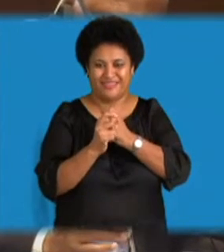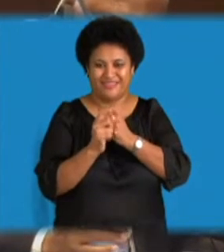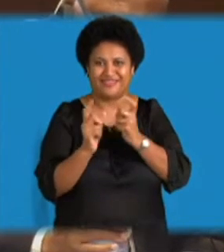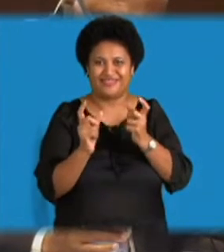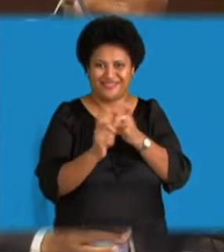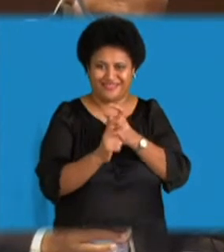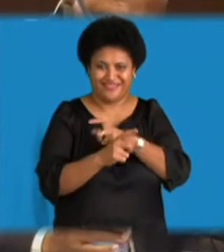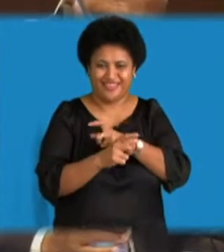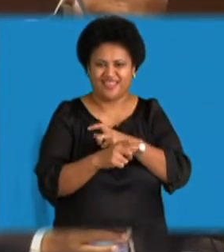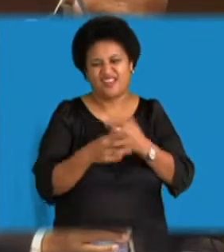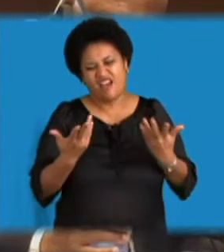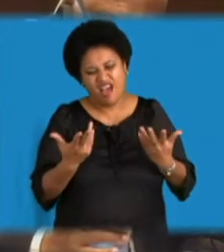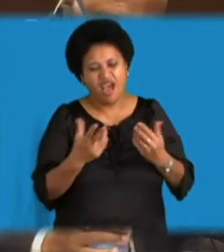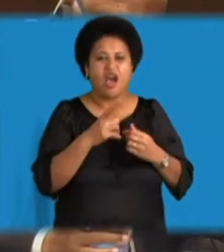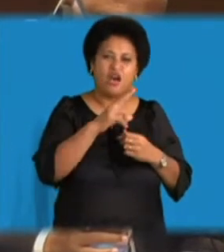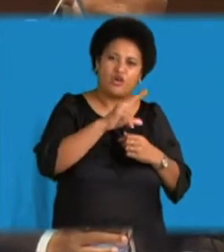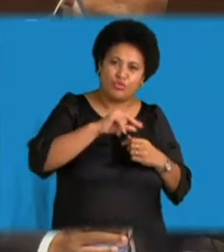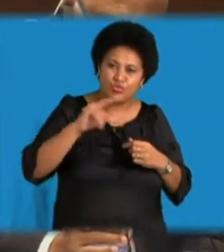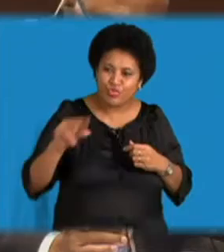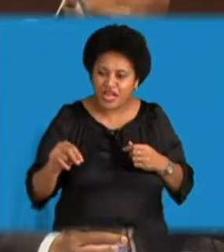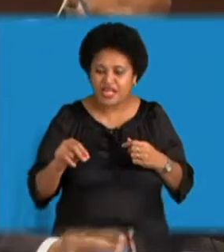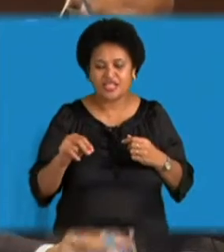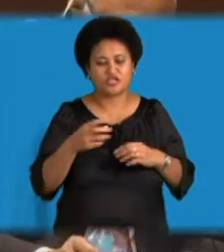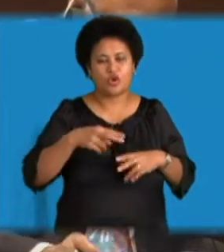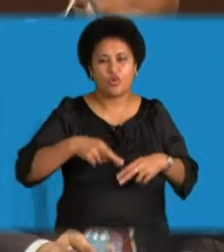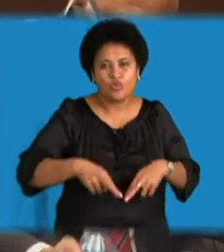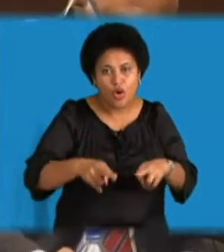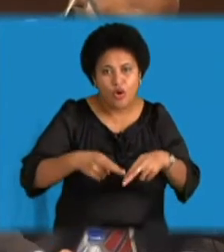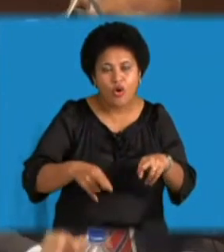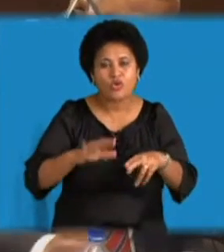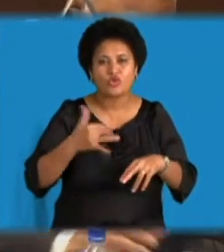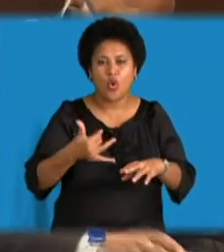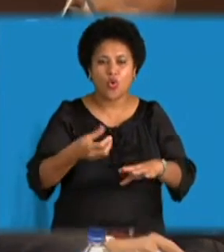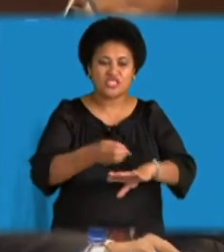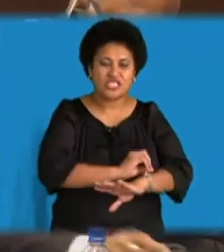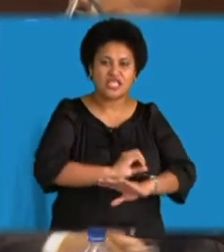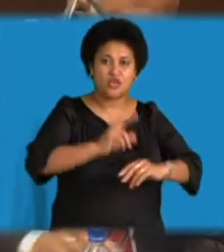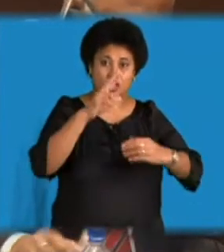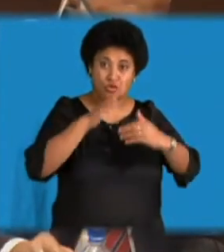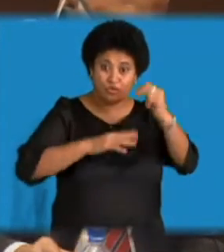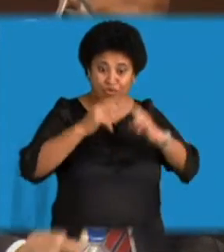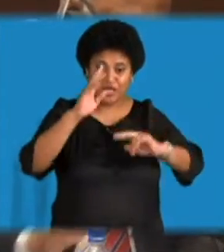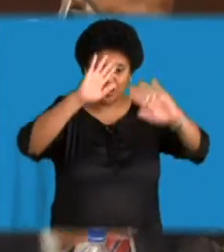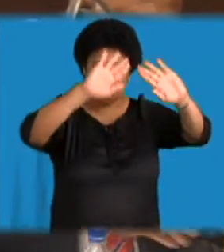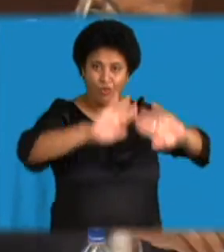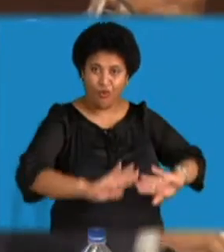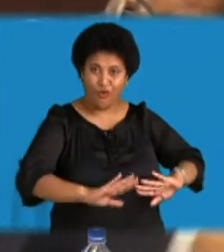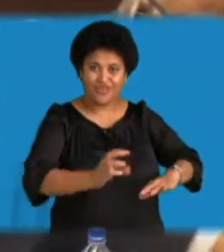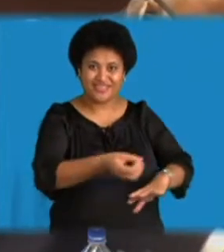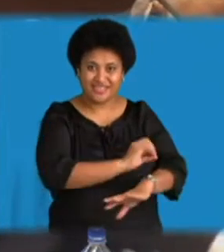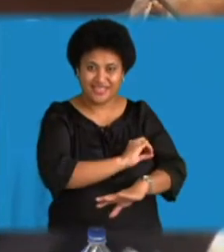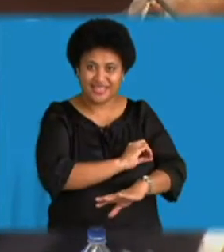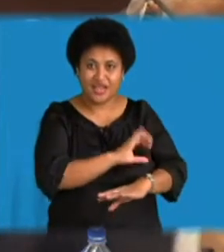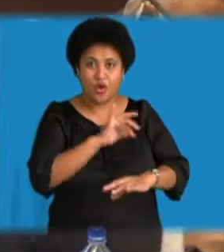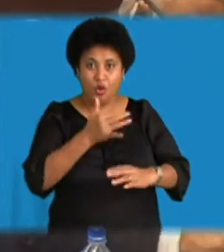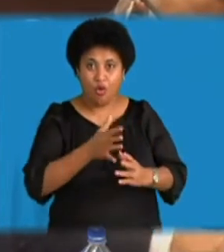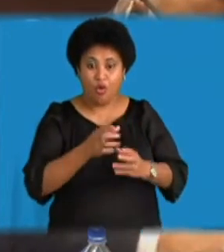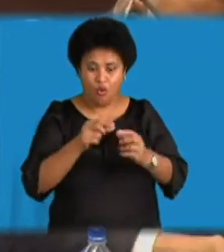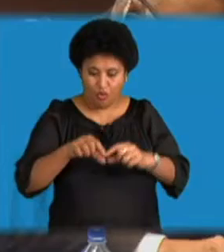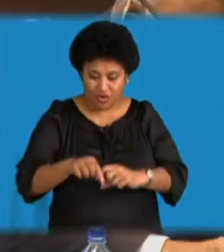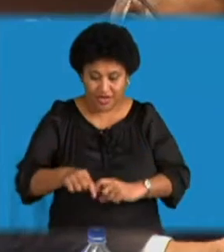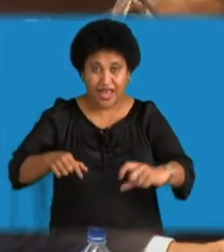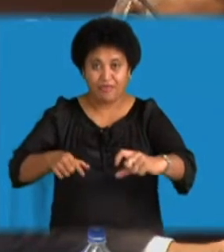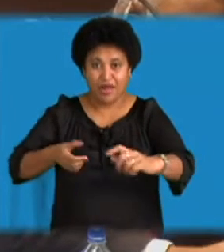bridges, whether it is the encroaching seas and therefore you need to build seawalls, whether it is to underground the cables, the